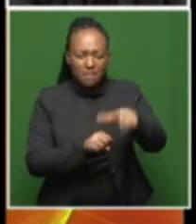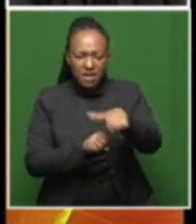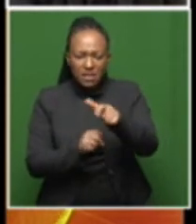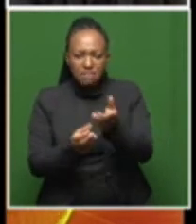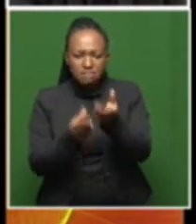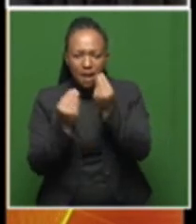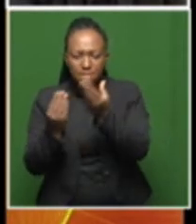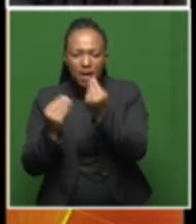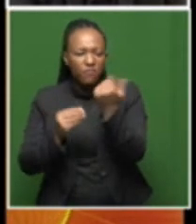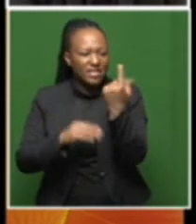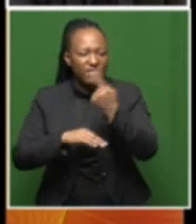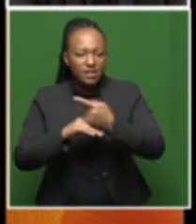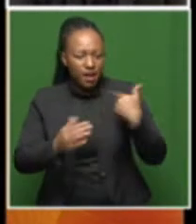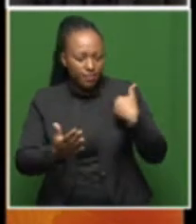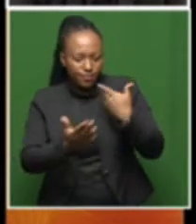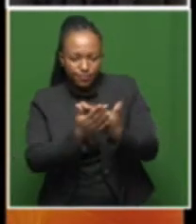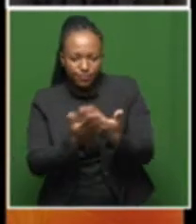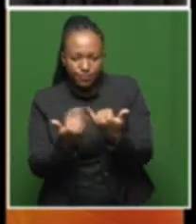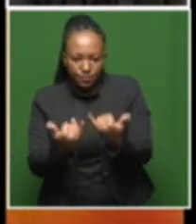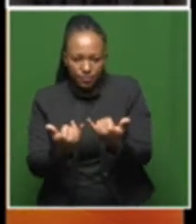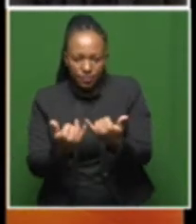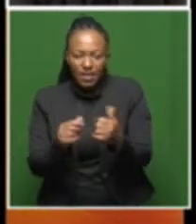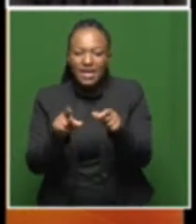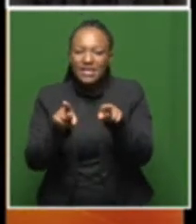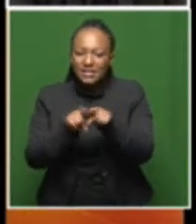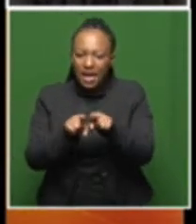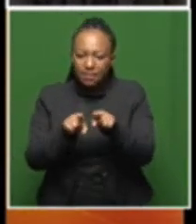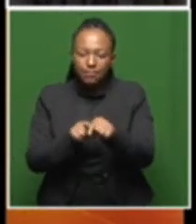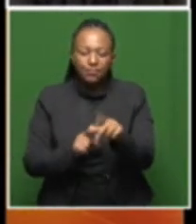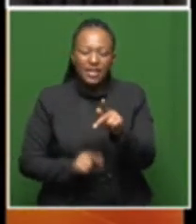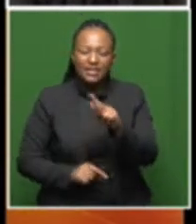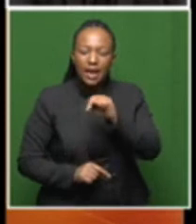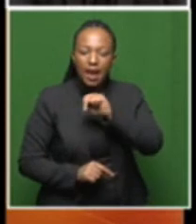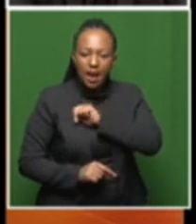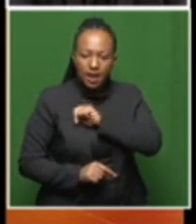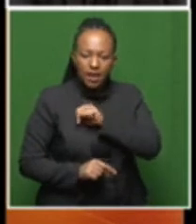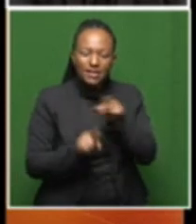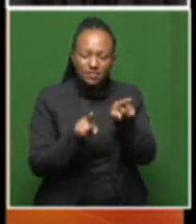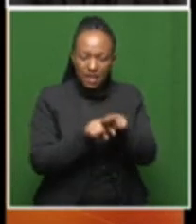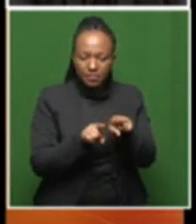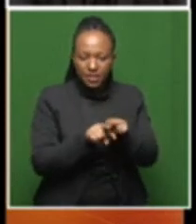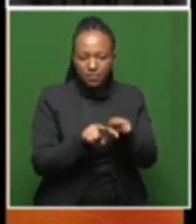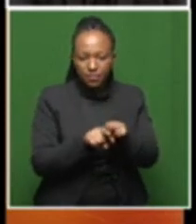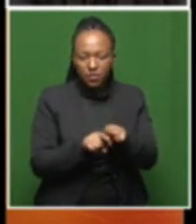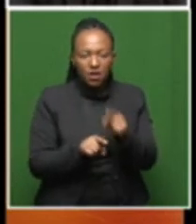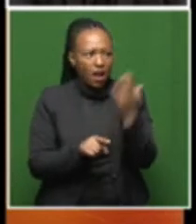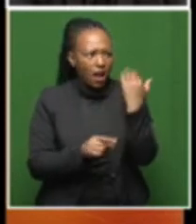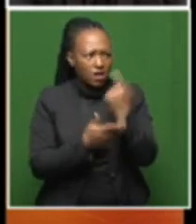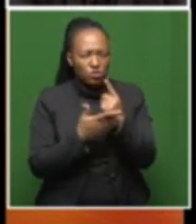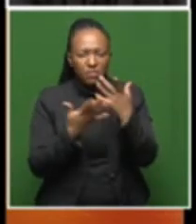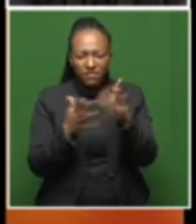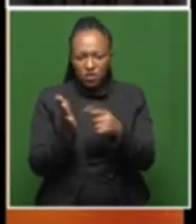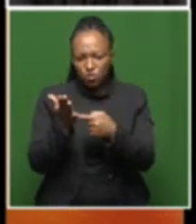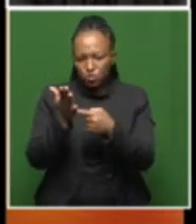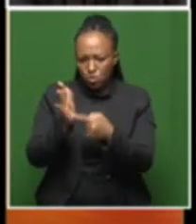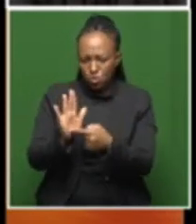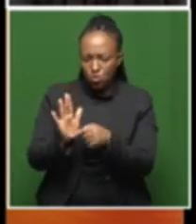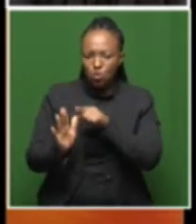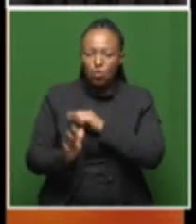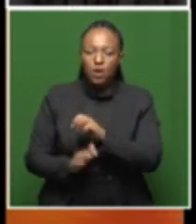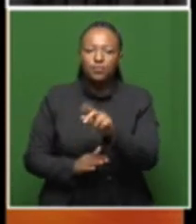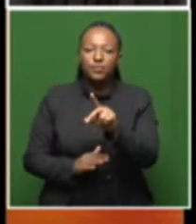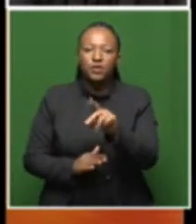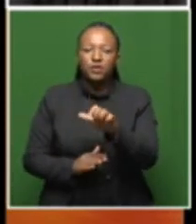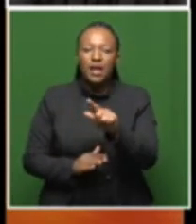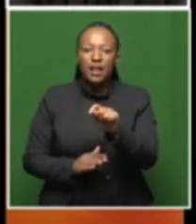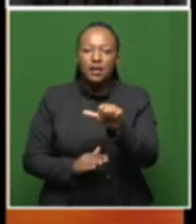average. Yeah. Unfortunately, the same is happening in KwaZulu-Natal, and I show you that last week. As the Delta variant